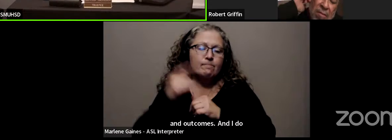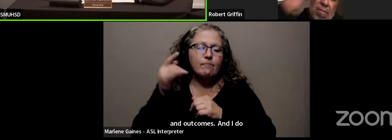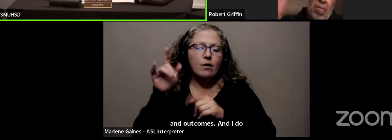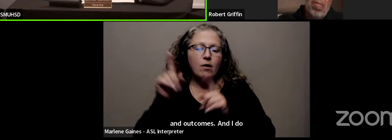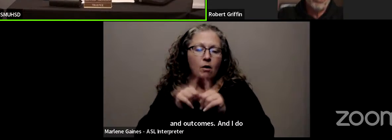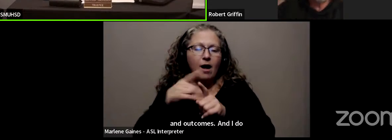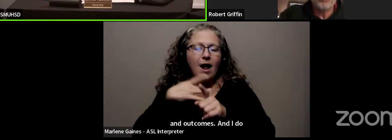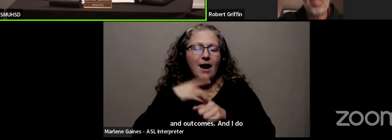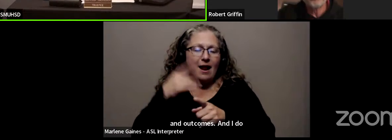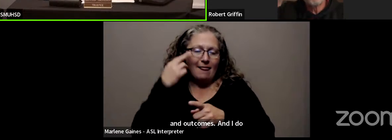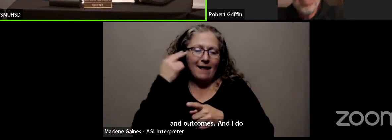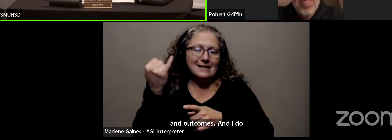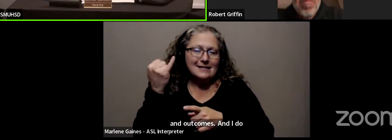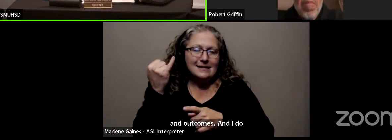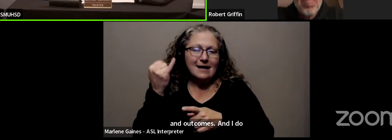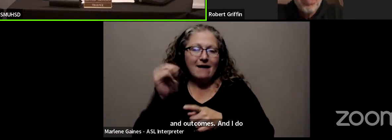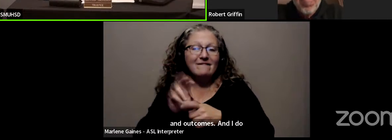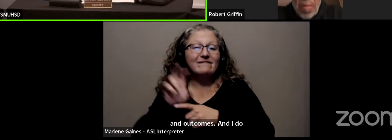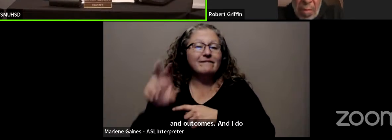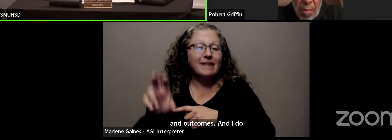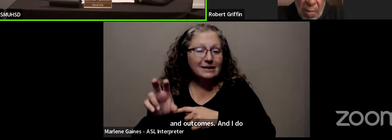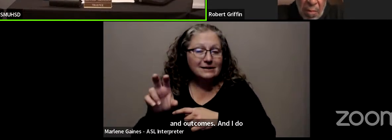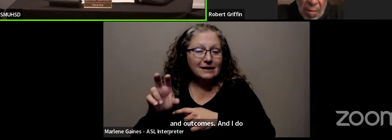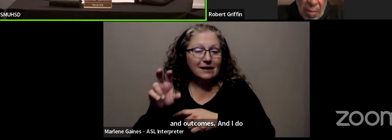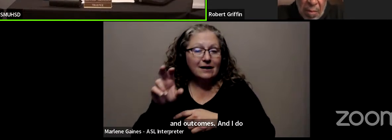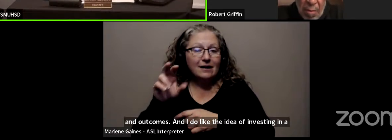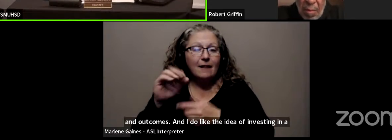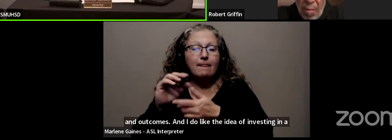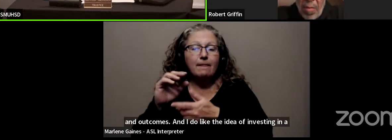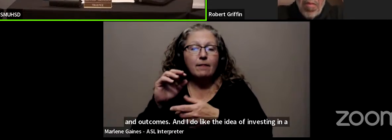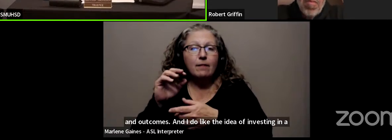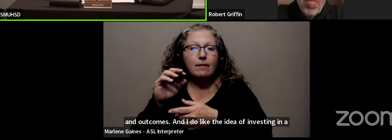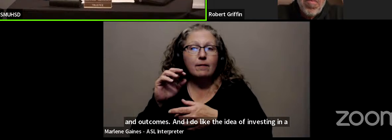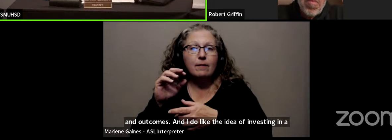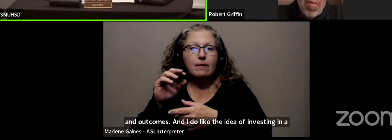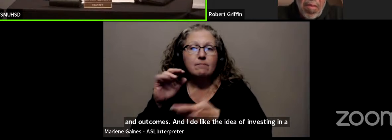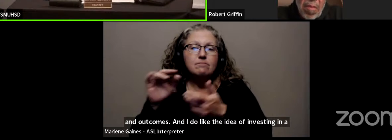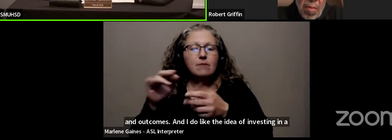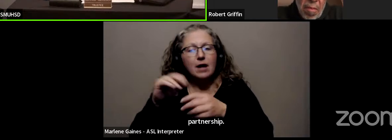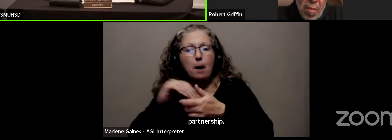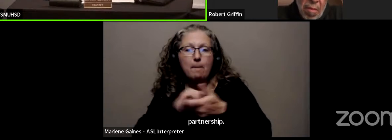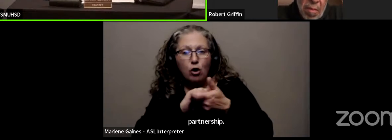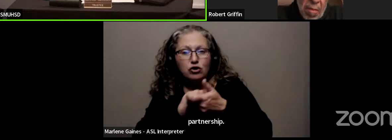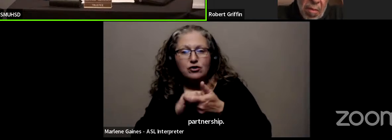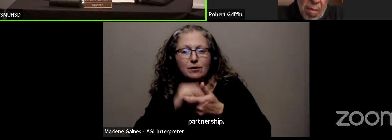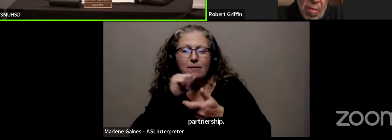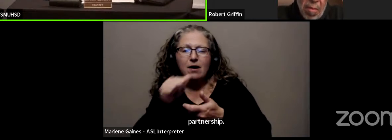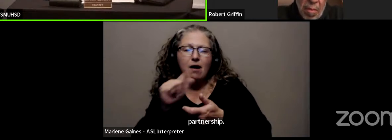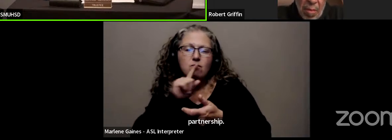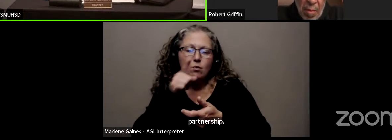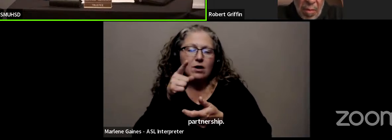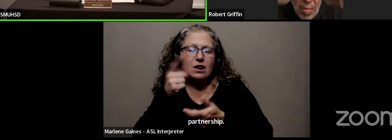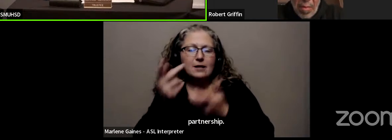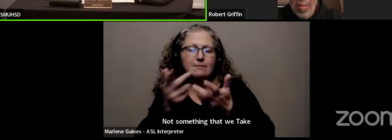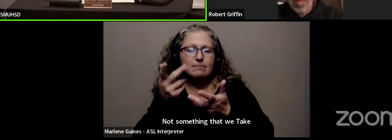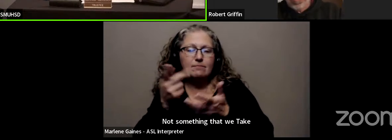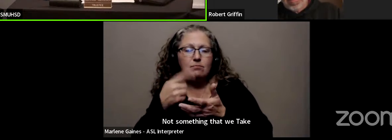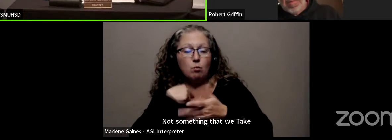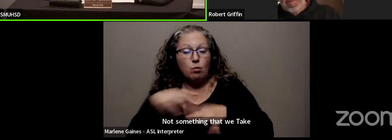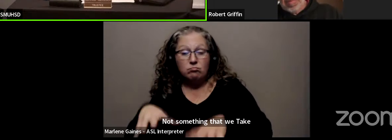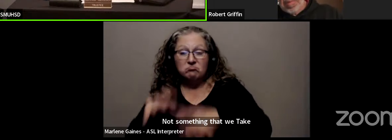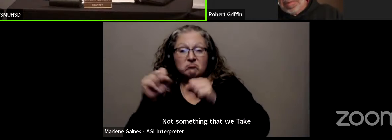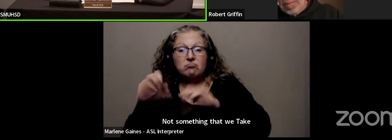the idea of investing in a partnership, not something that we take ownership